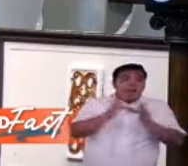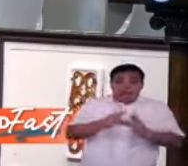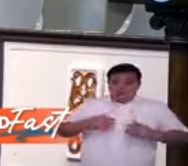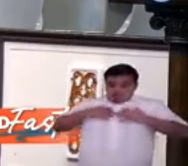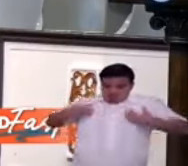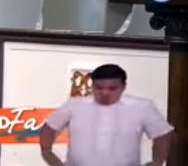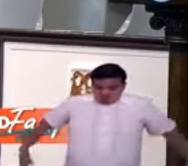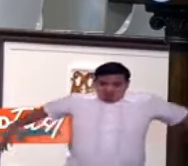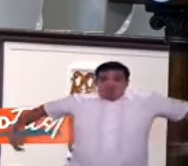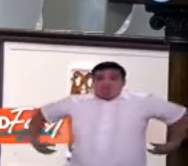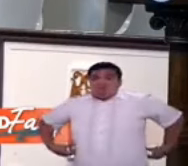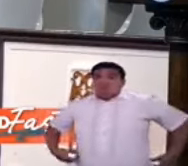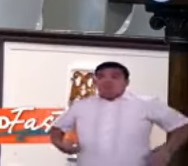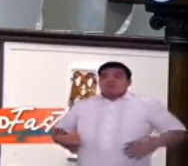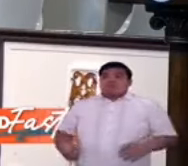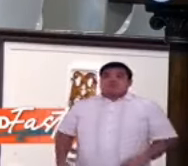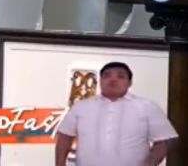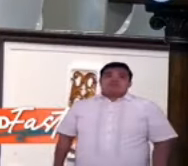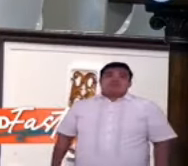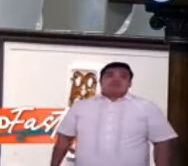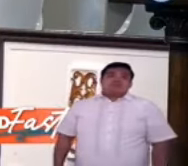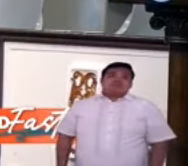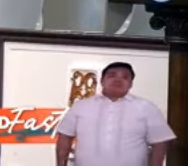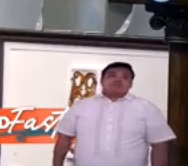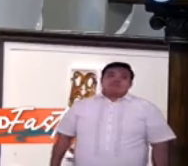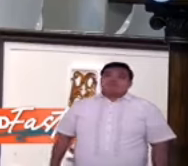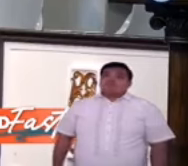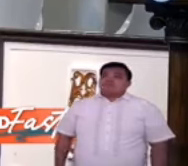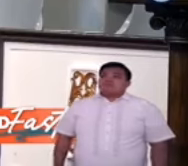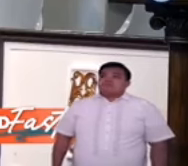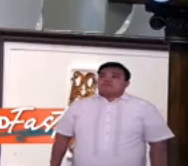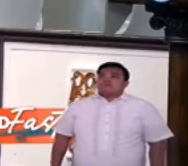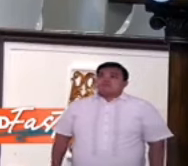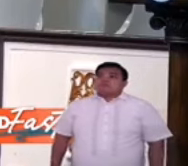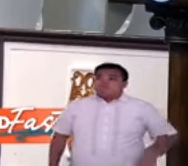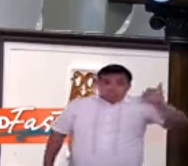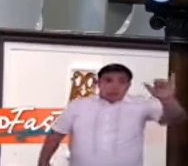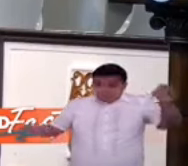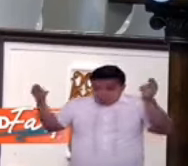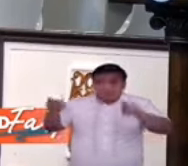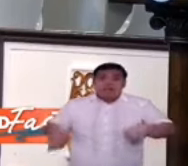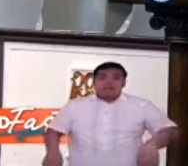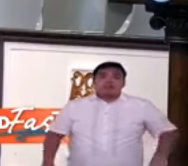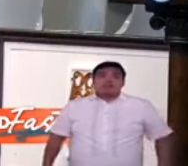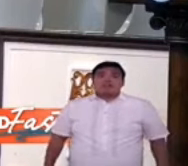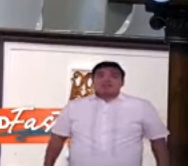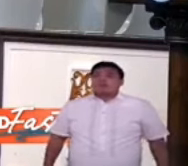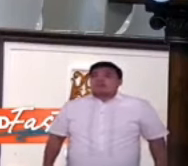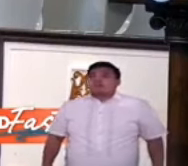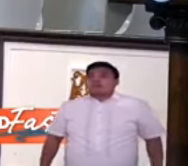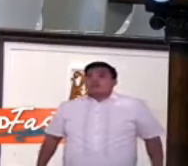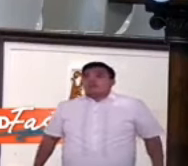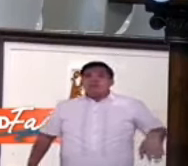to rescued children without you knowing it. Daghan sa ato mga estudyante sa Bobbius Christian, dili daghan pero